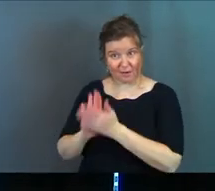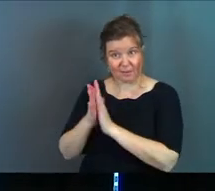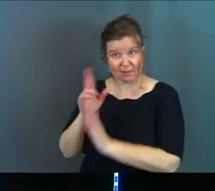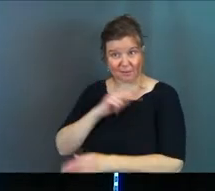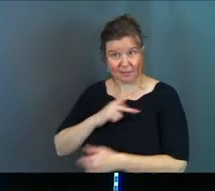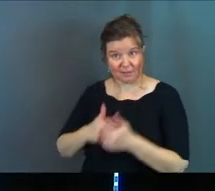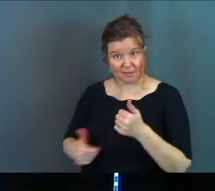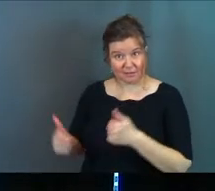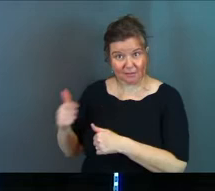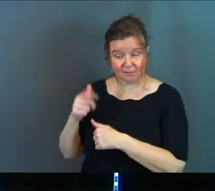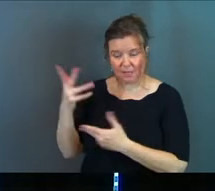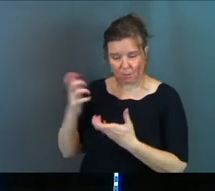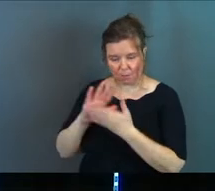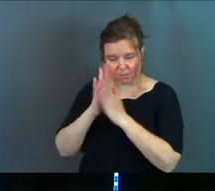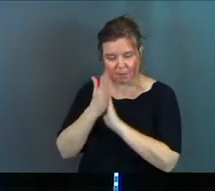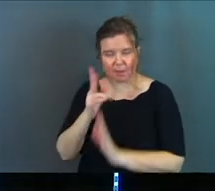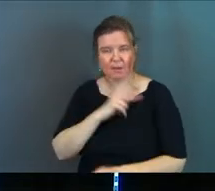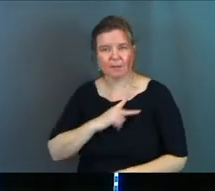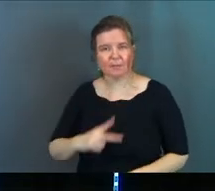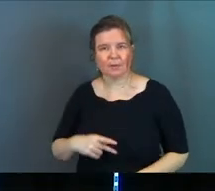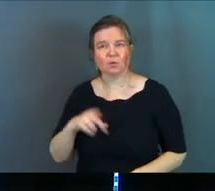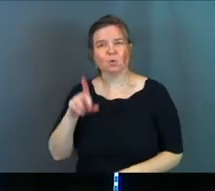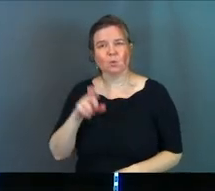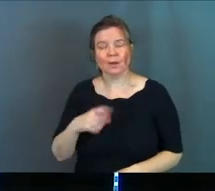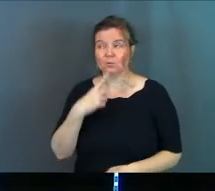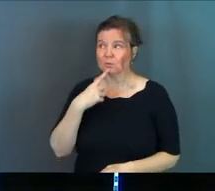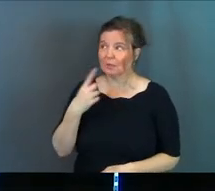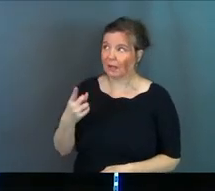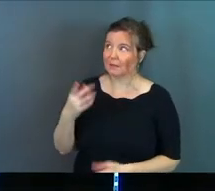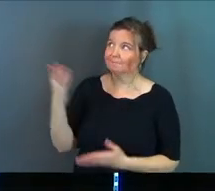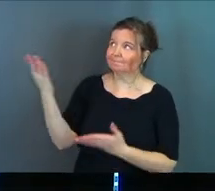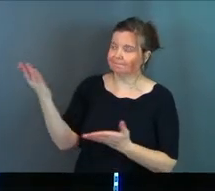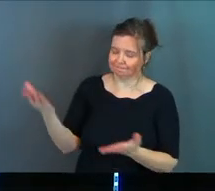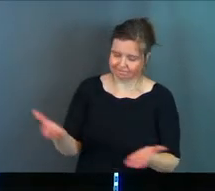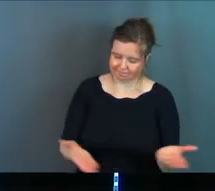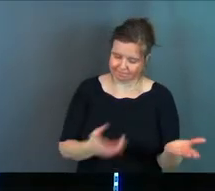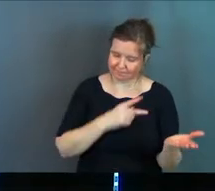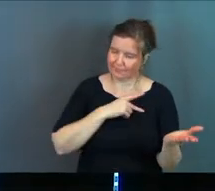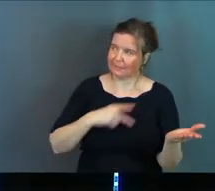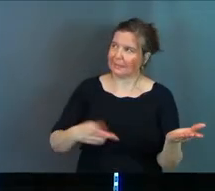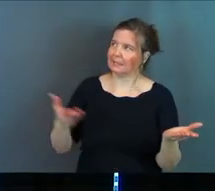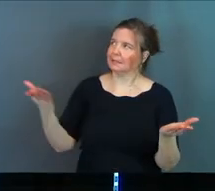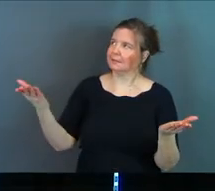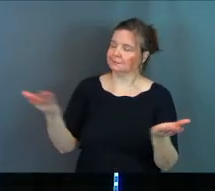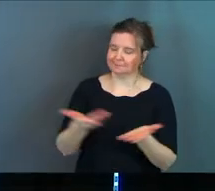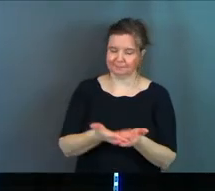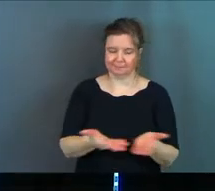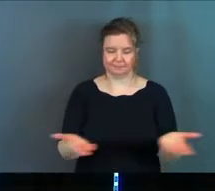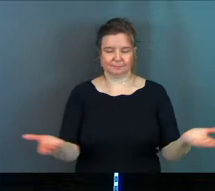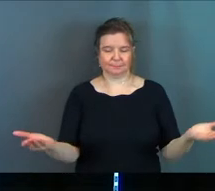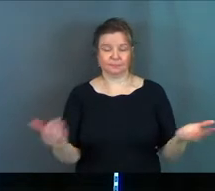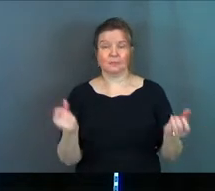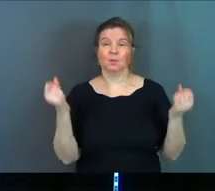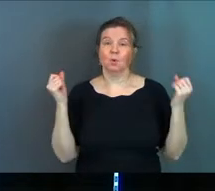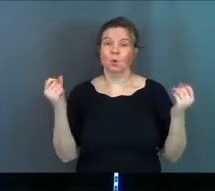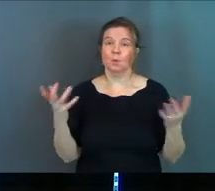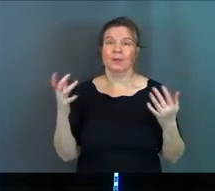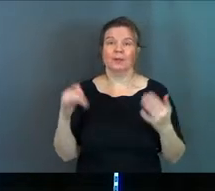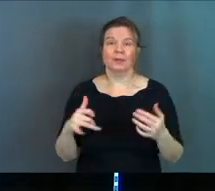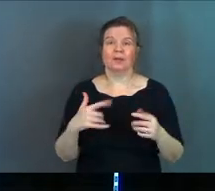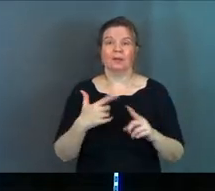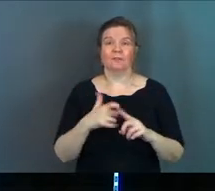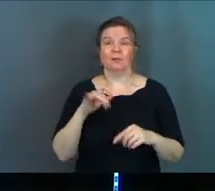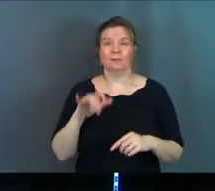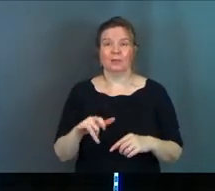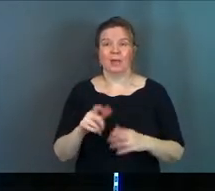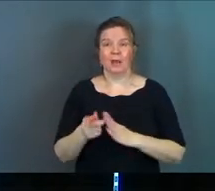he's king, and he wants to be king. You're going to have to tell him he's king, in all those places. And so much of that comes